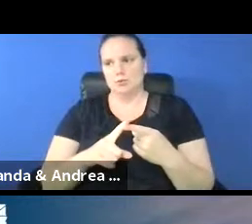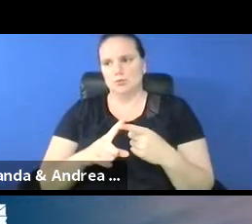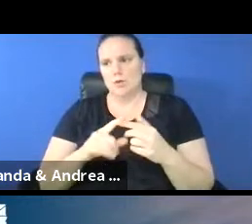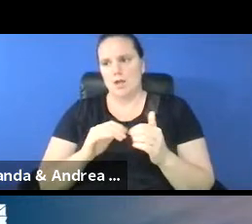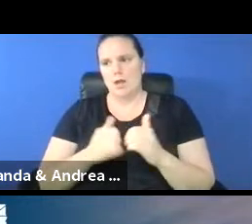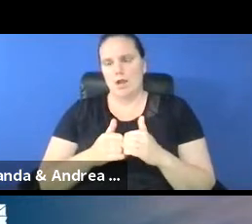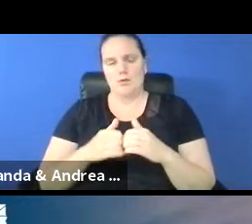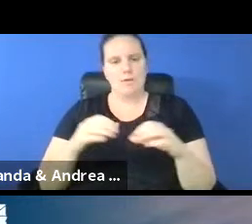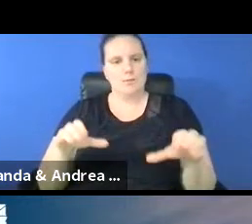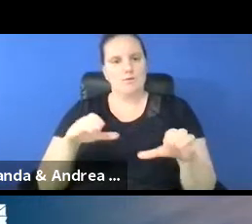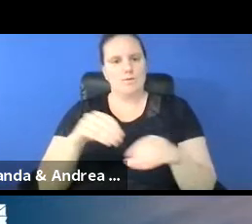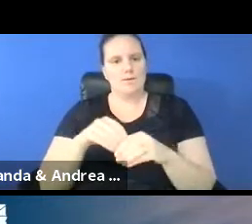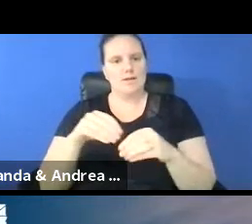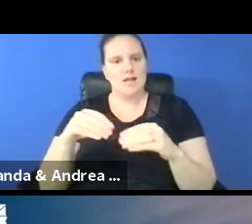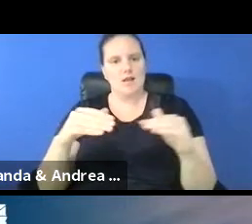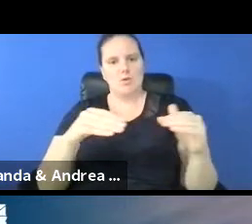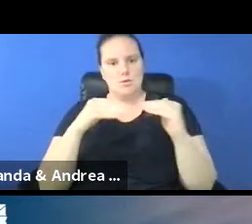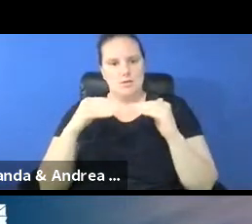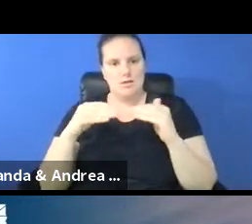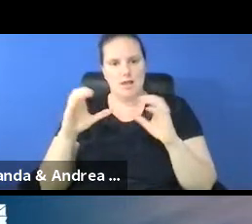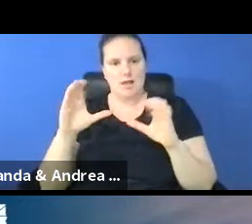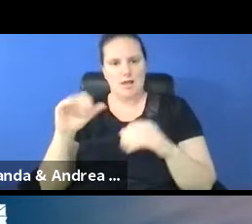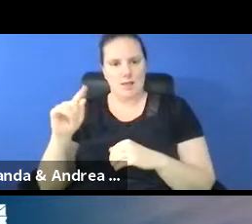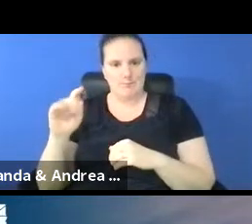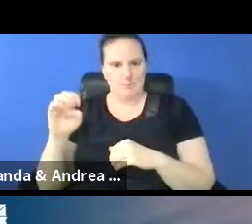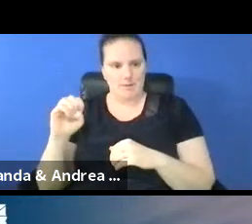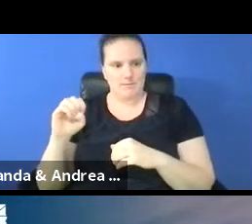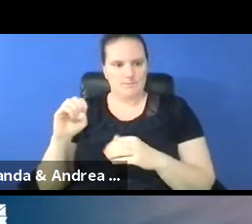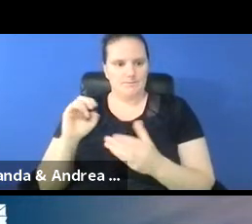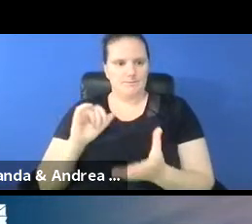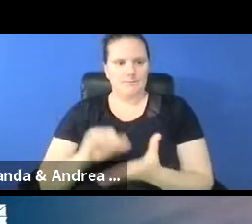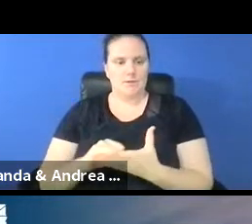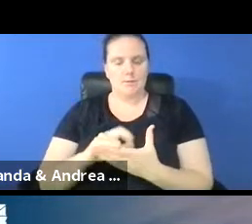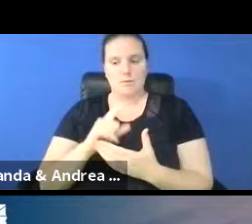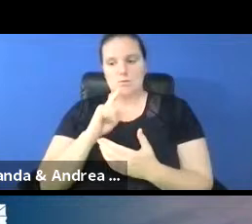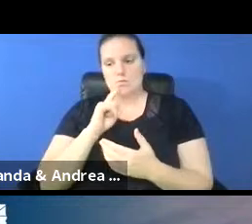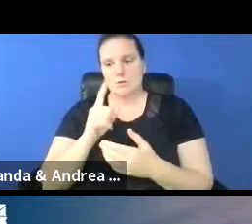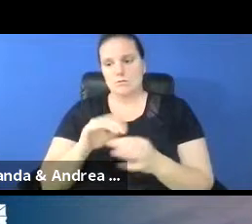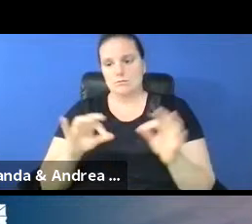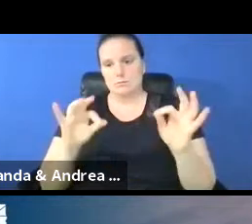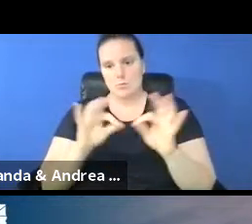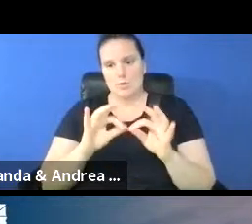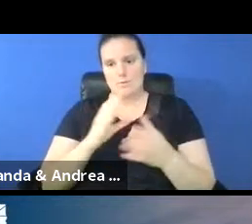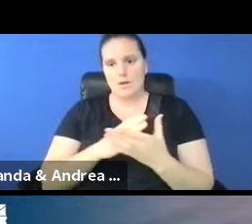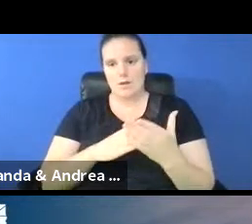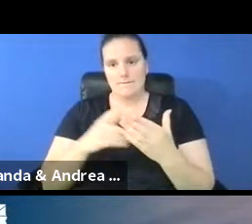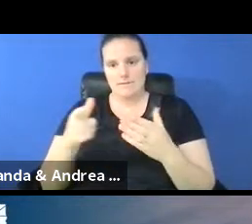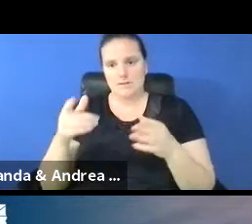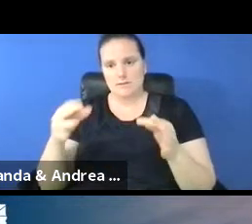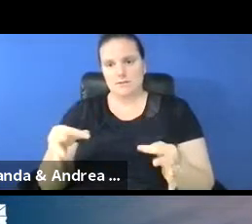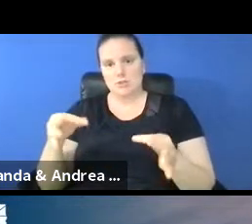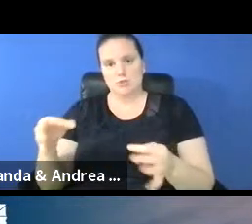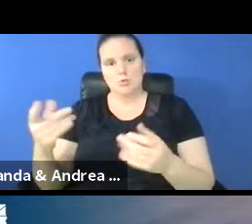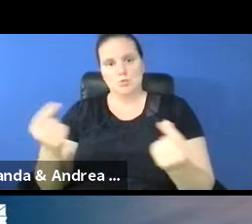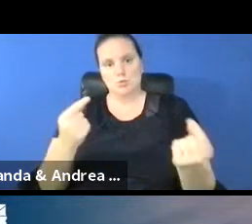they perform in equity and climate. So that's going to be a really critical part of this decision-making process.